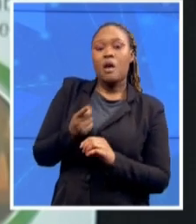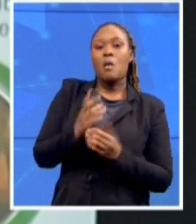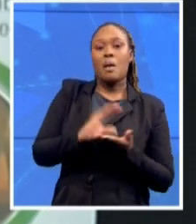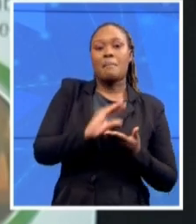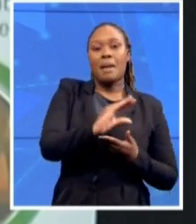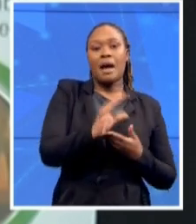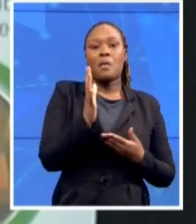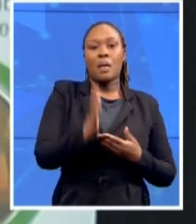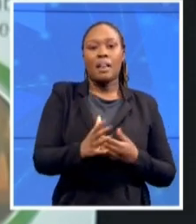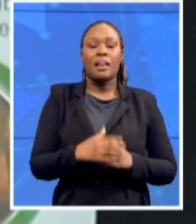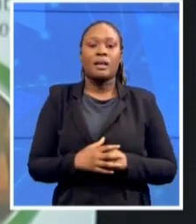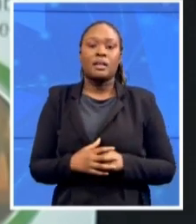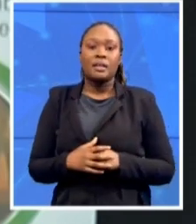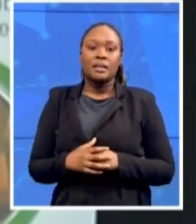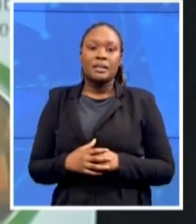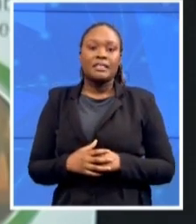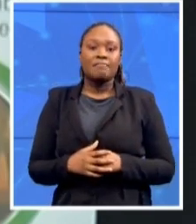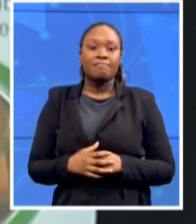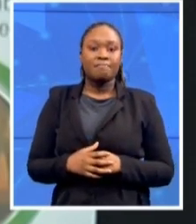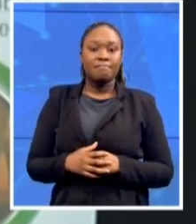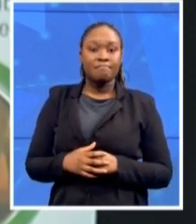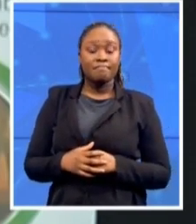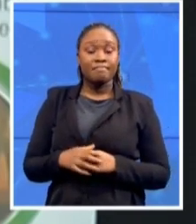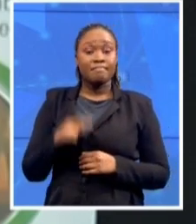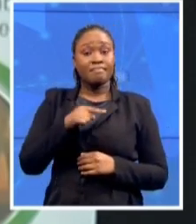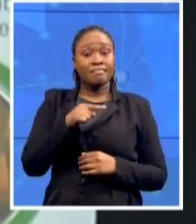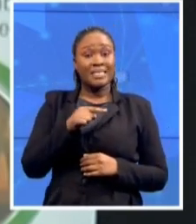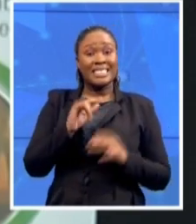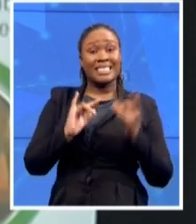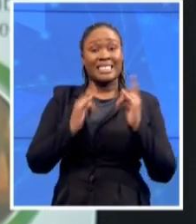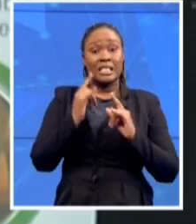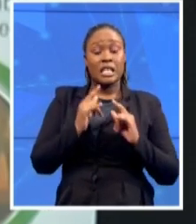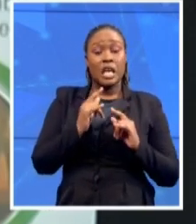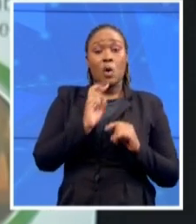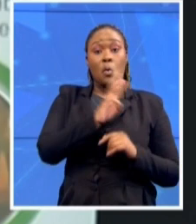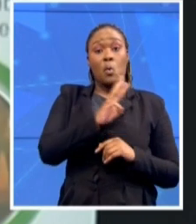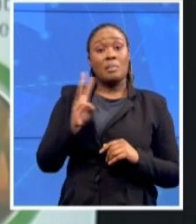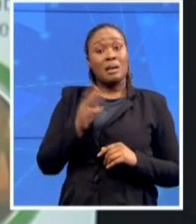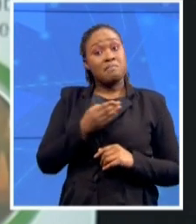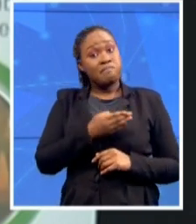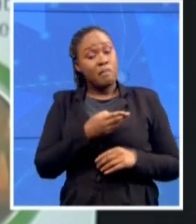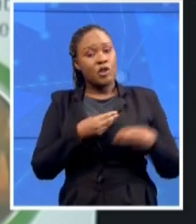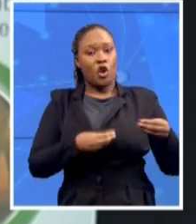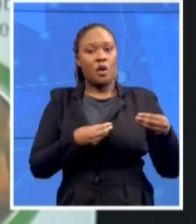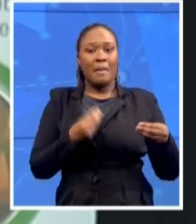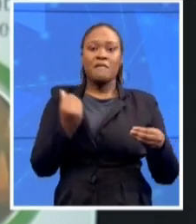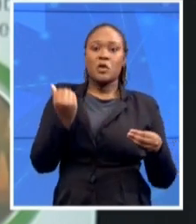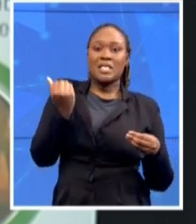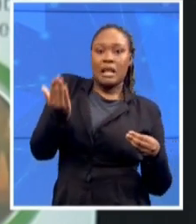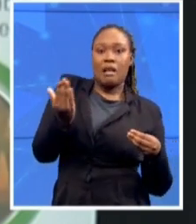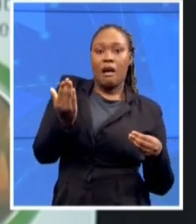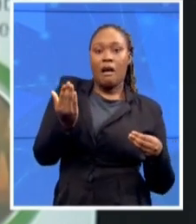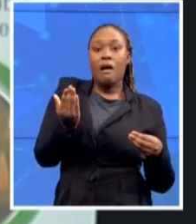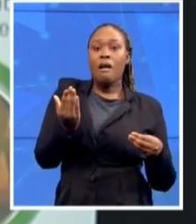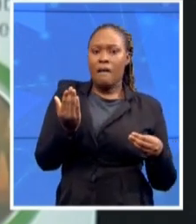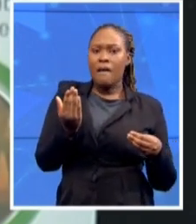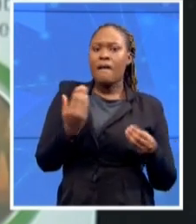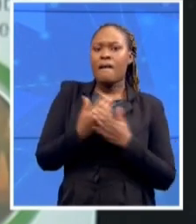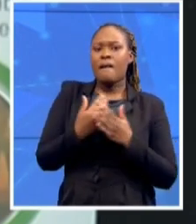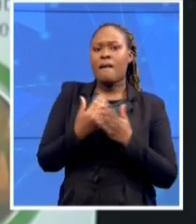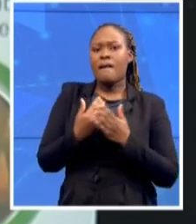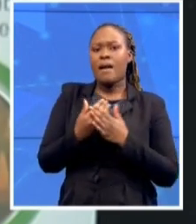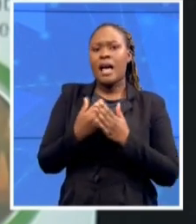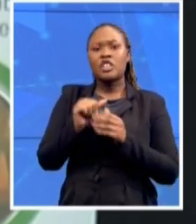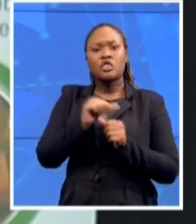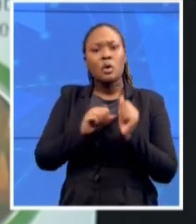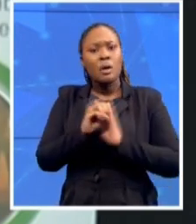city's website, where the tender documents are hosted, will be posted on the city's social media pages and my own social media pages during the course